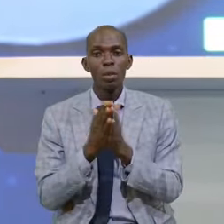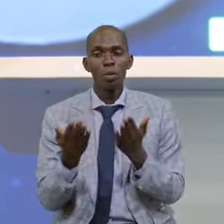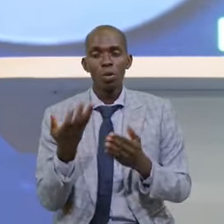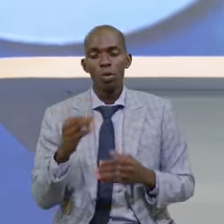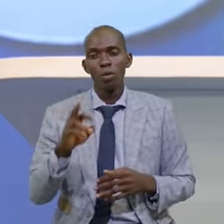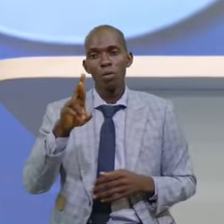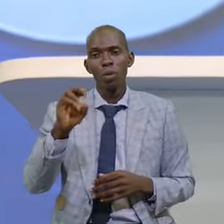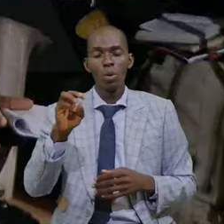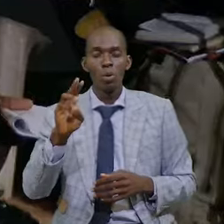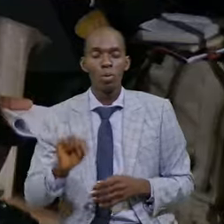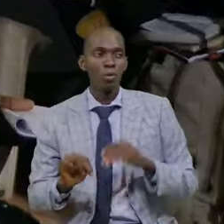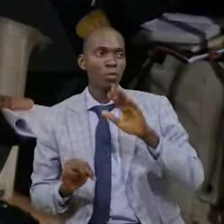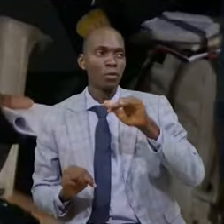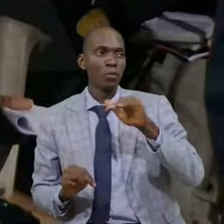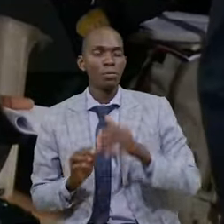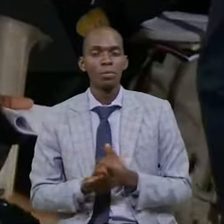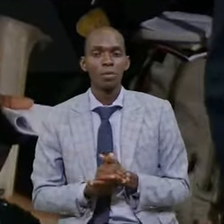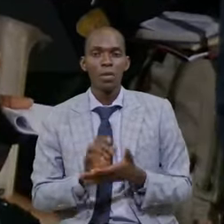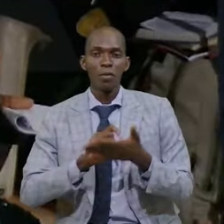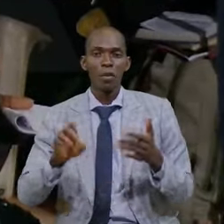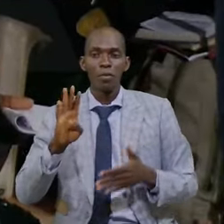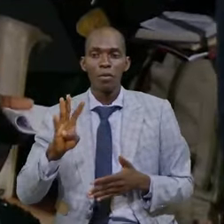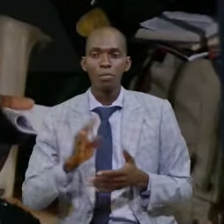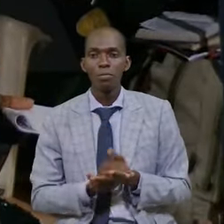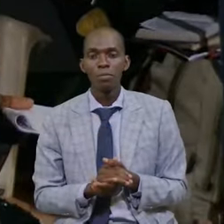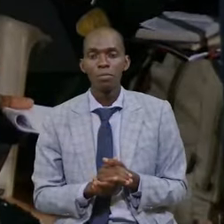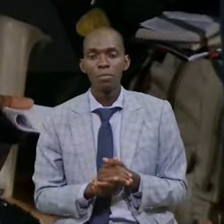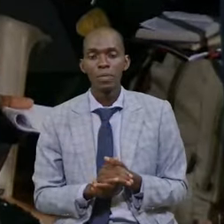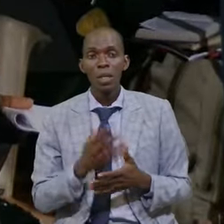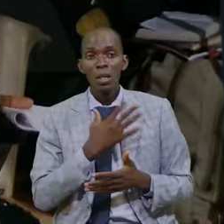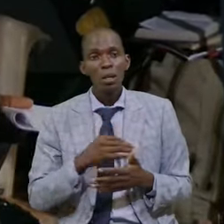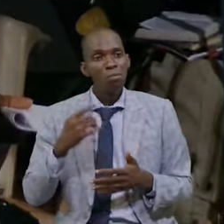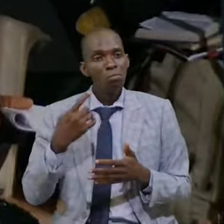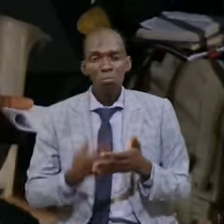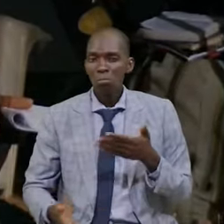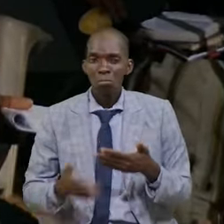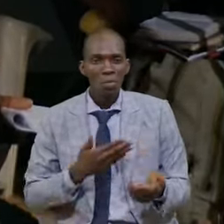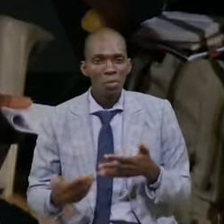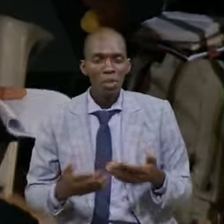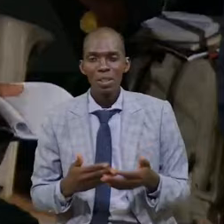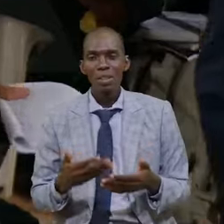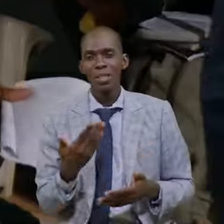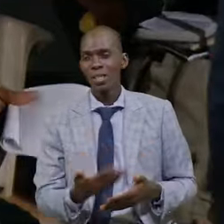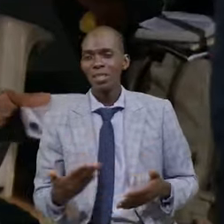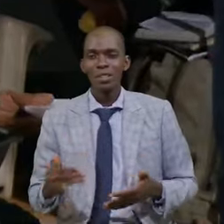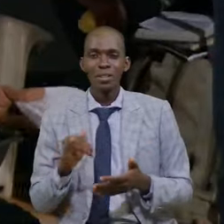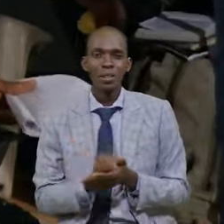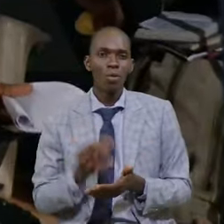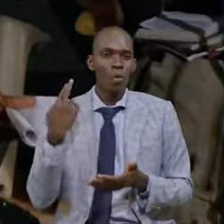Romans chapter 15, verse 4. It says, "And for whatsoever things were